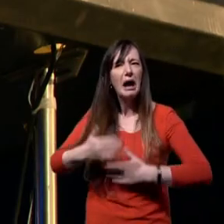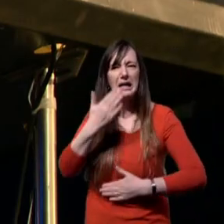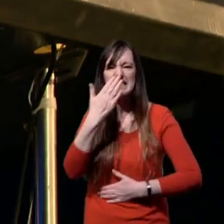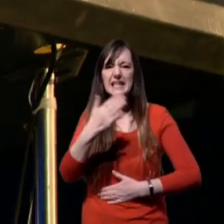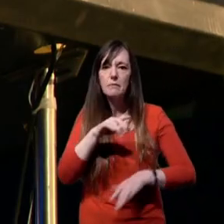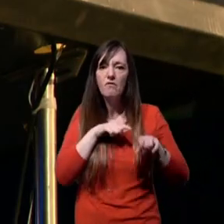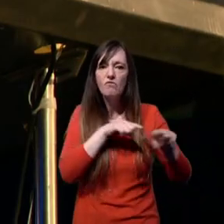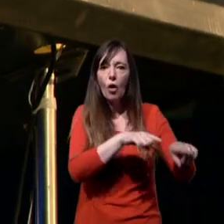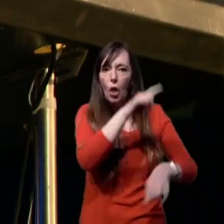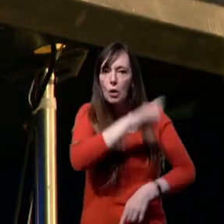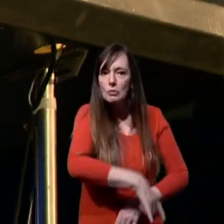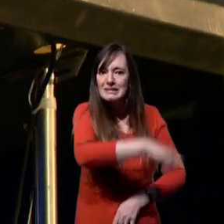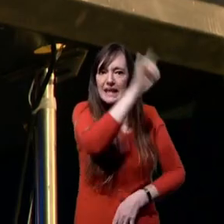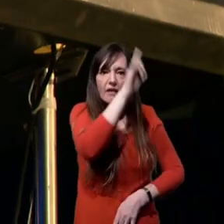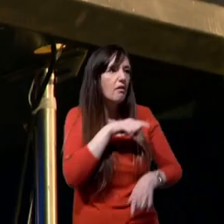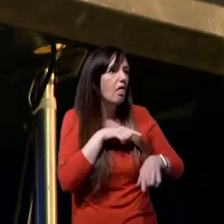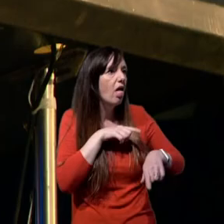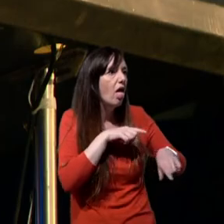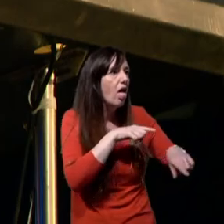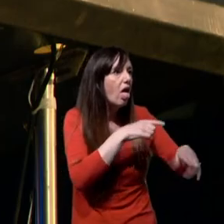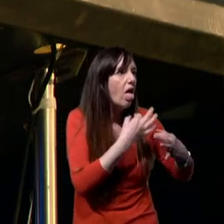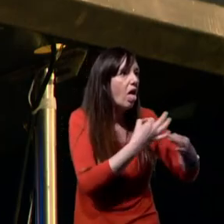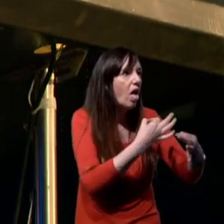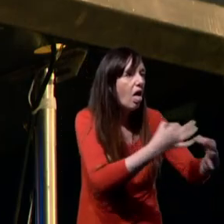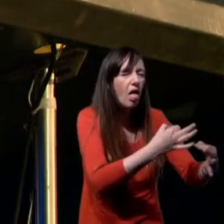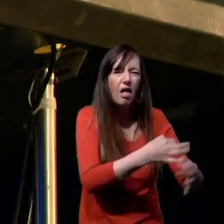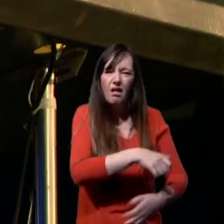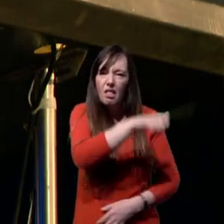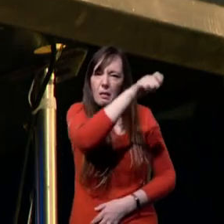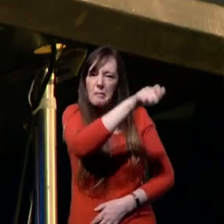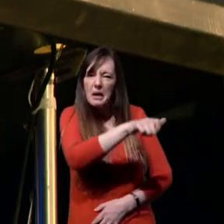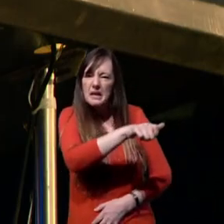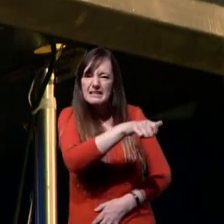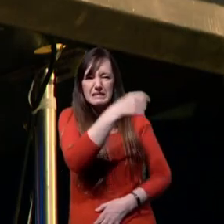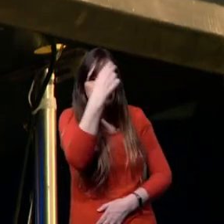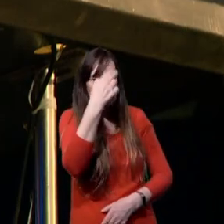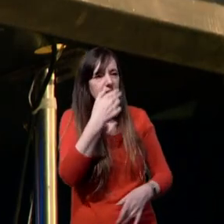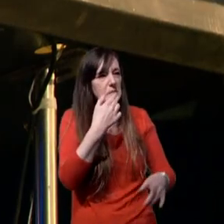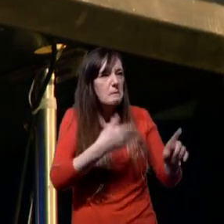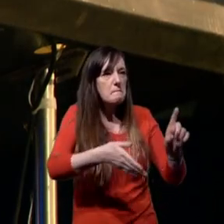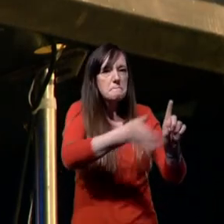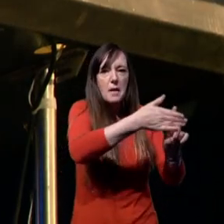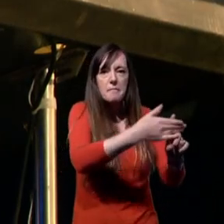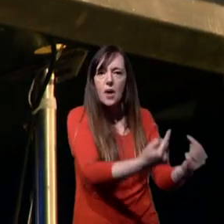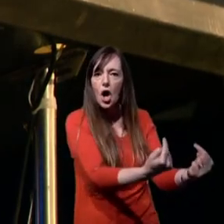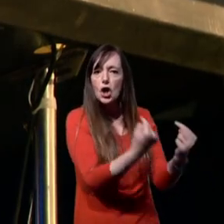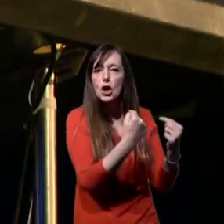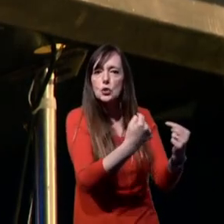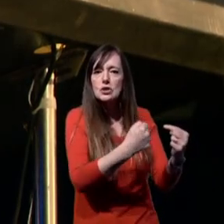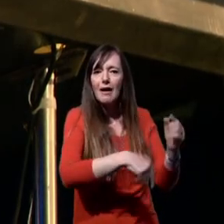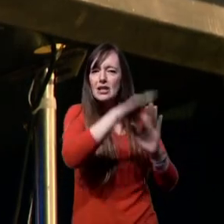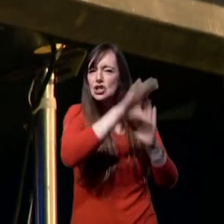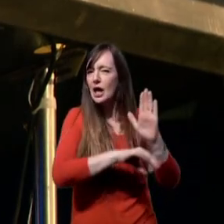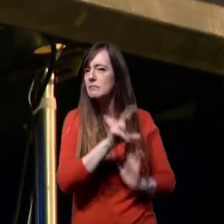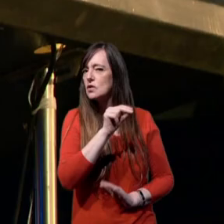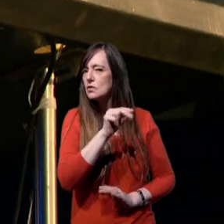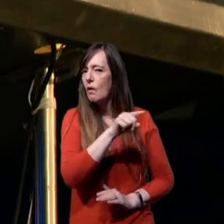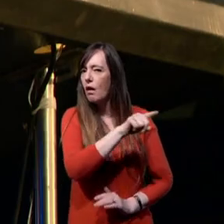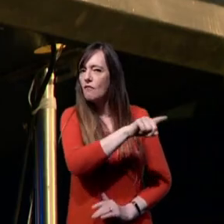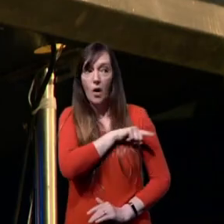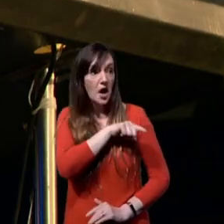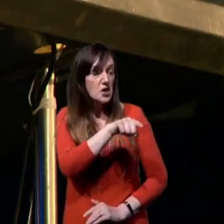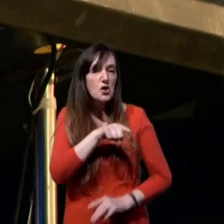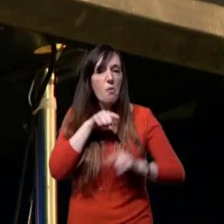devil, with Satan, with the person called the accuser in chapter 12. Because you are